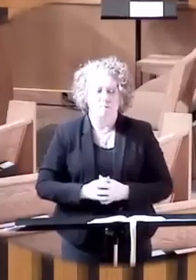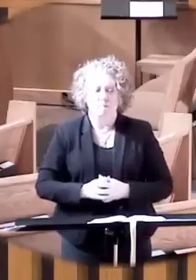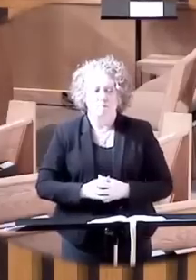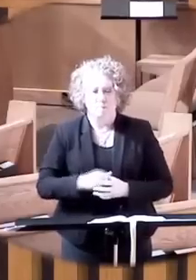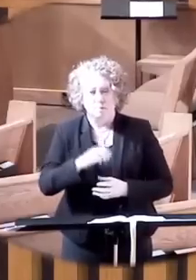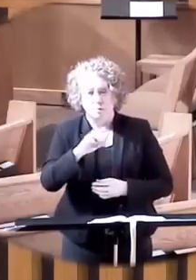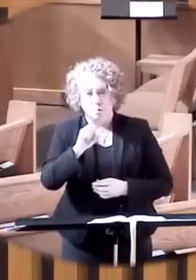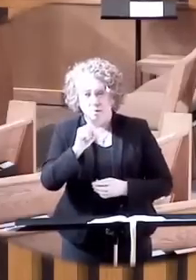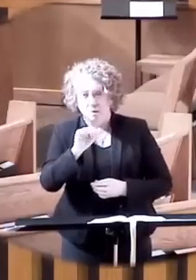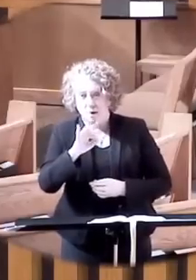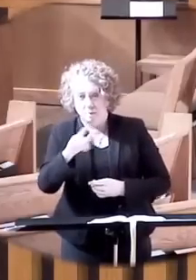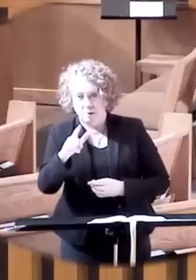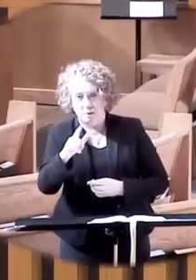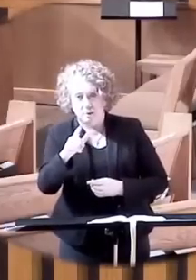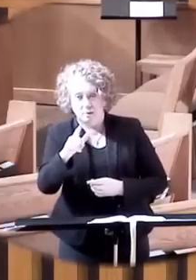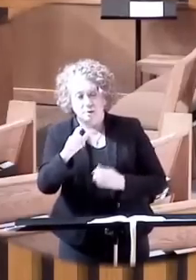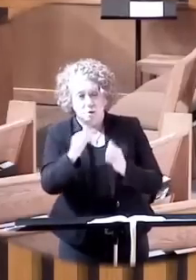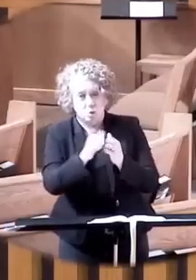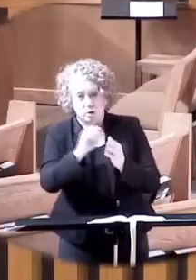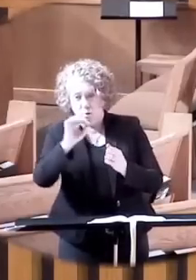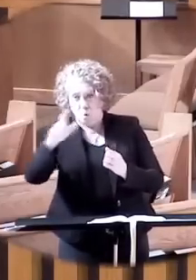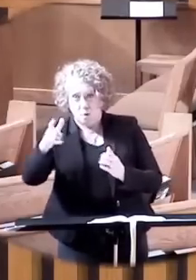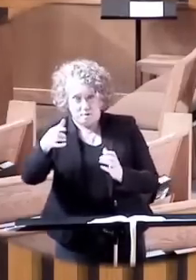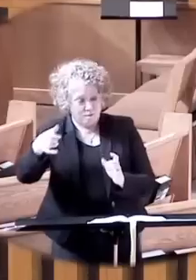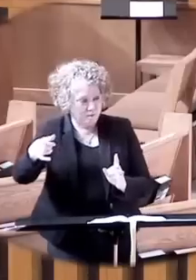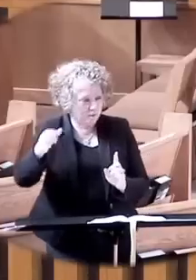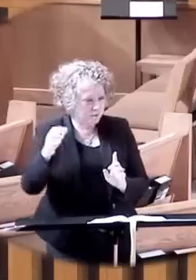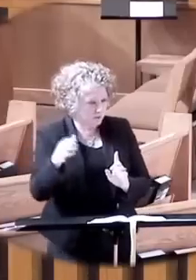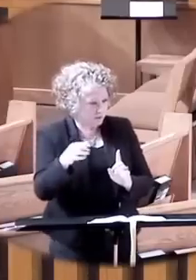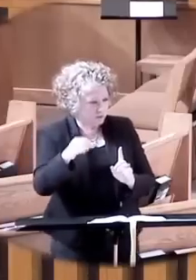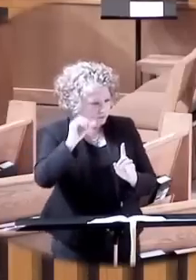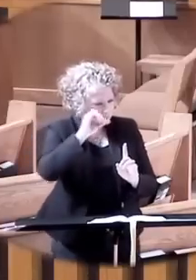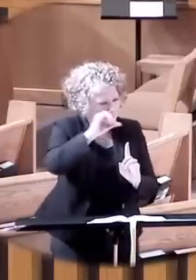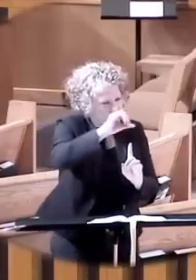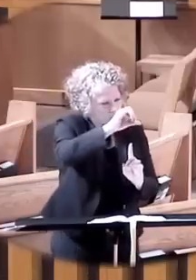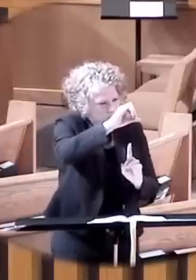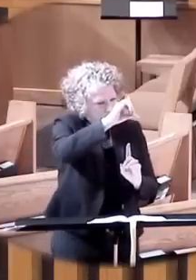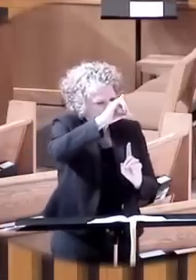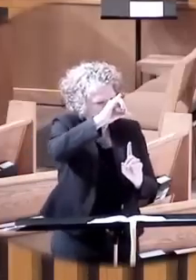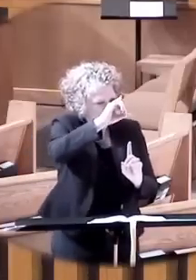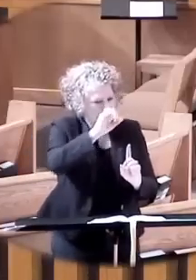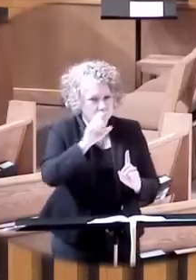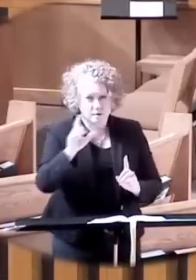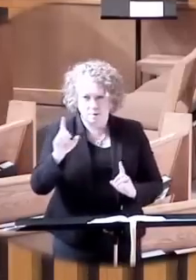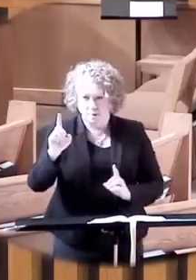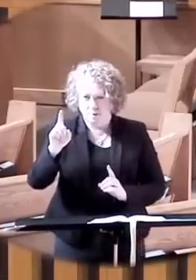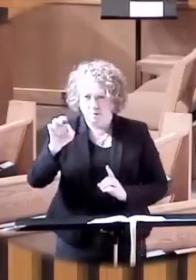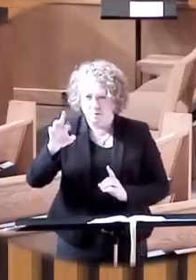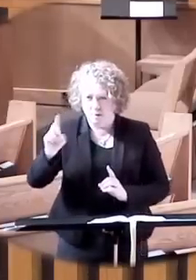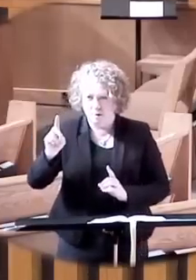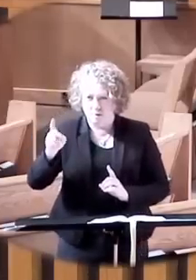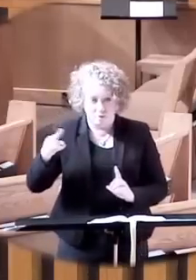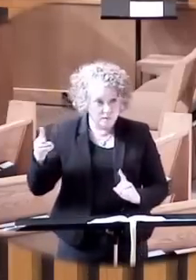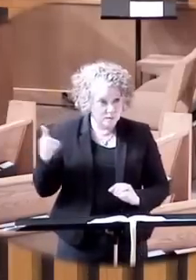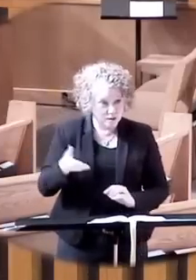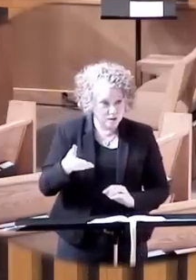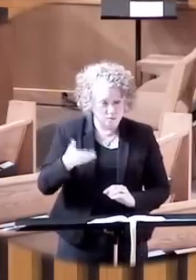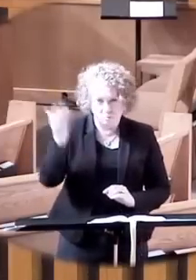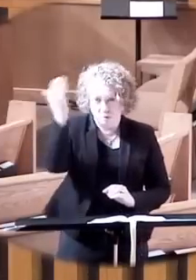Then Samuel, with the horn of oil in hand, anointed David in the presence of his